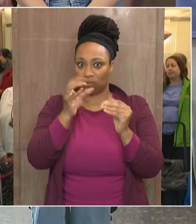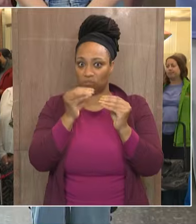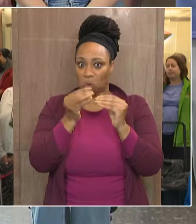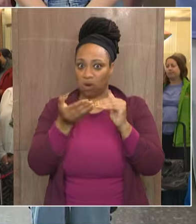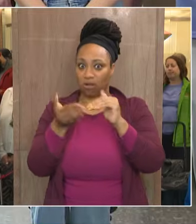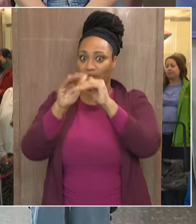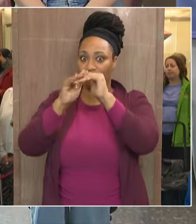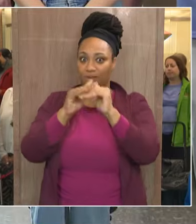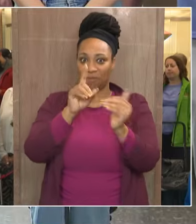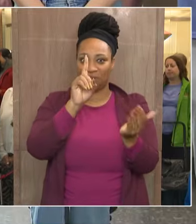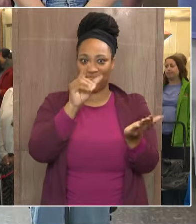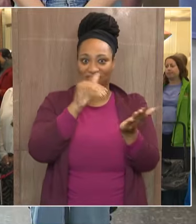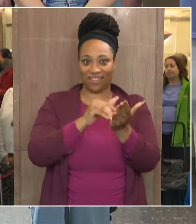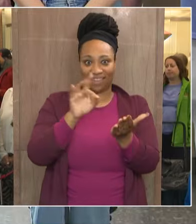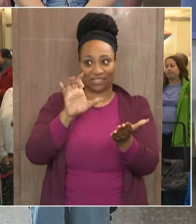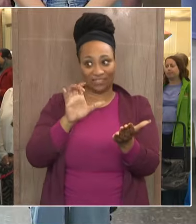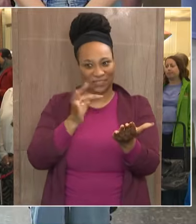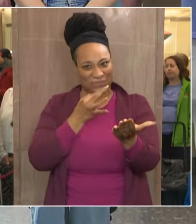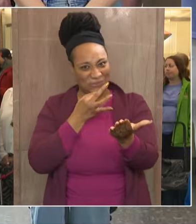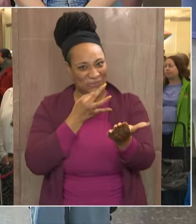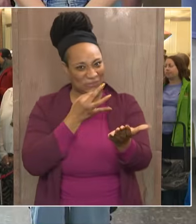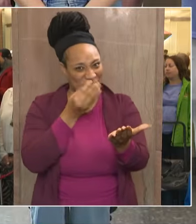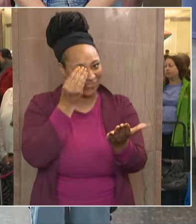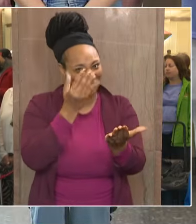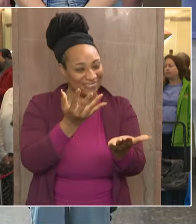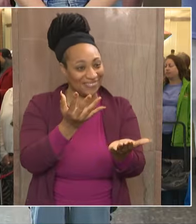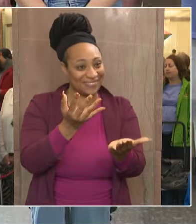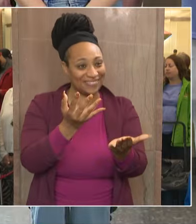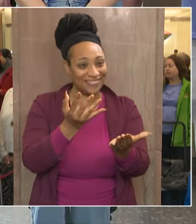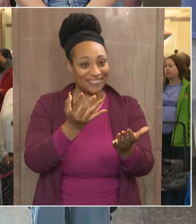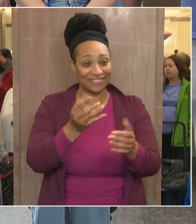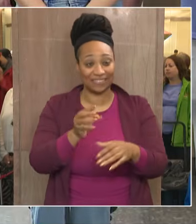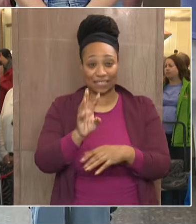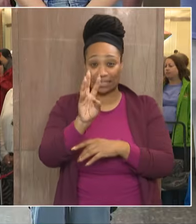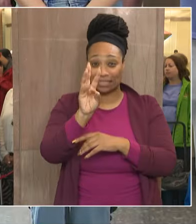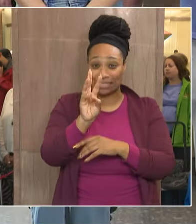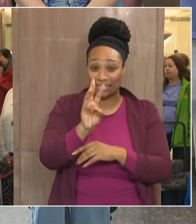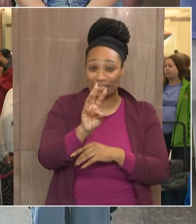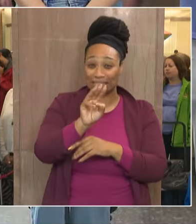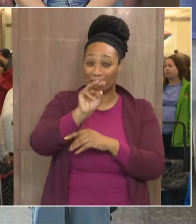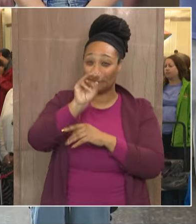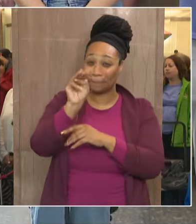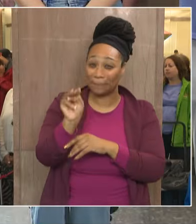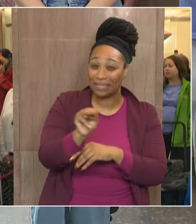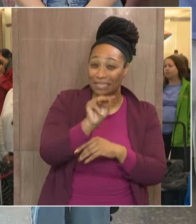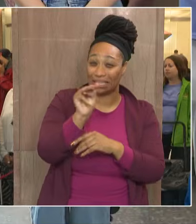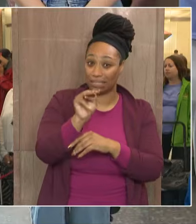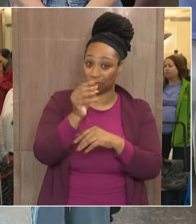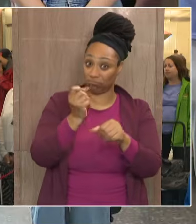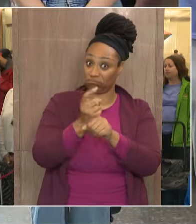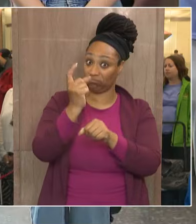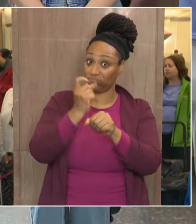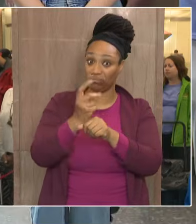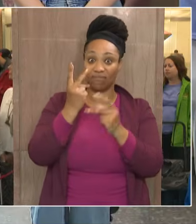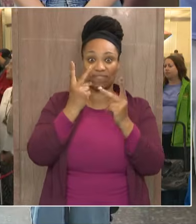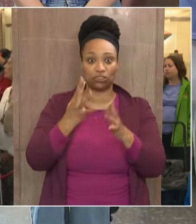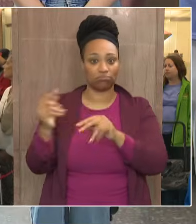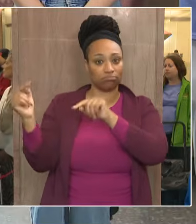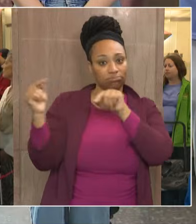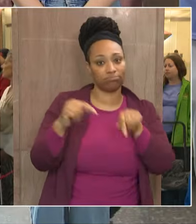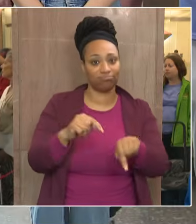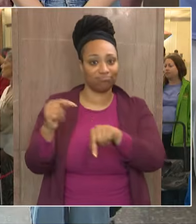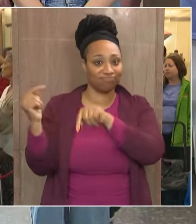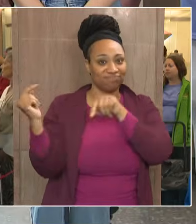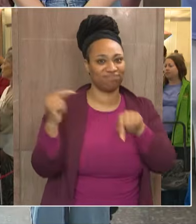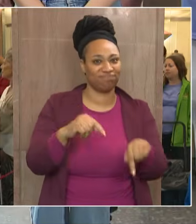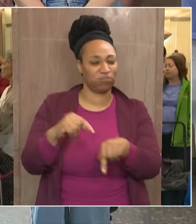area sees nearly 6 million visitors annually. So the vision of the Public Realm Plan is